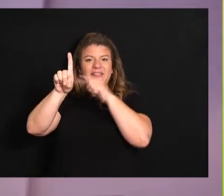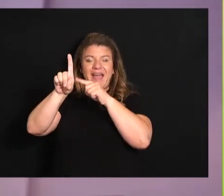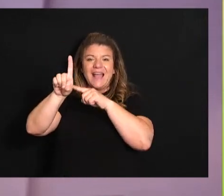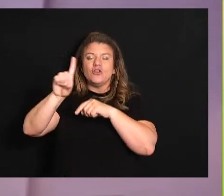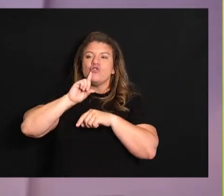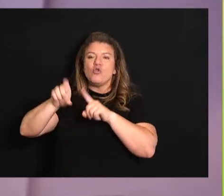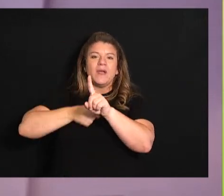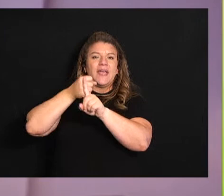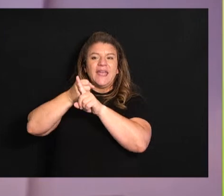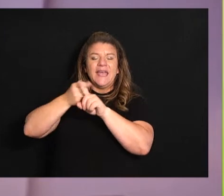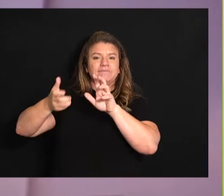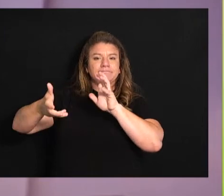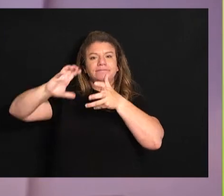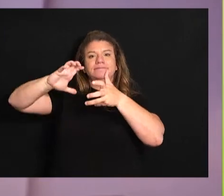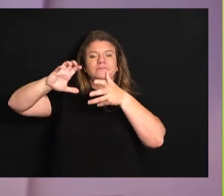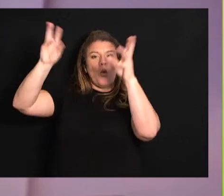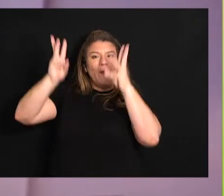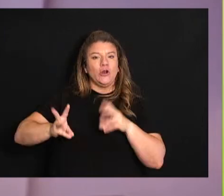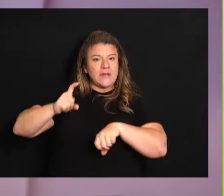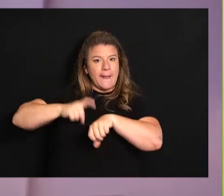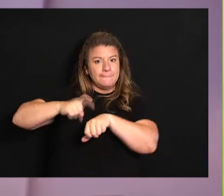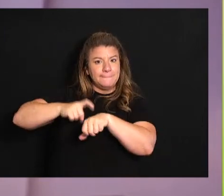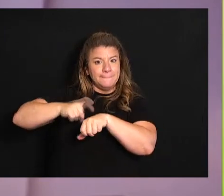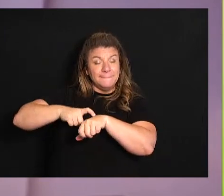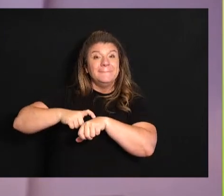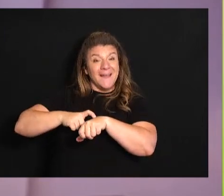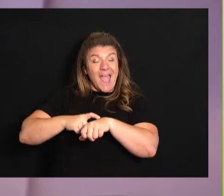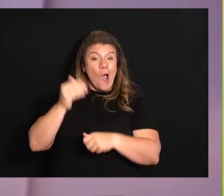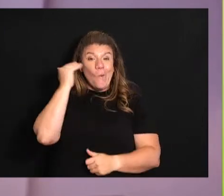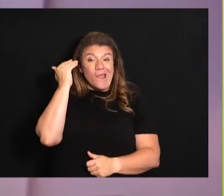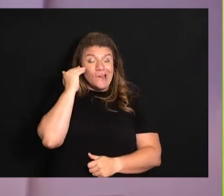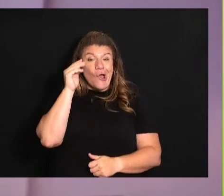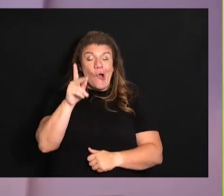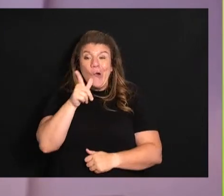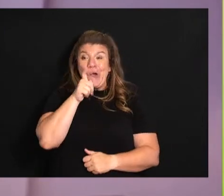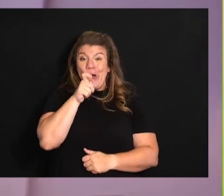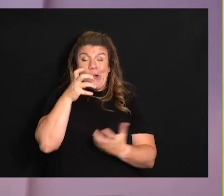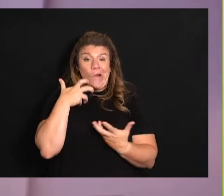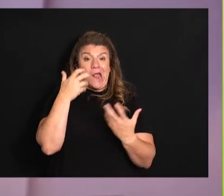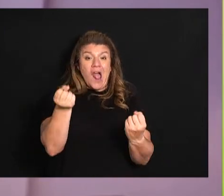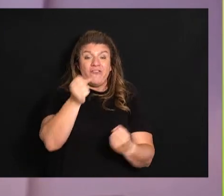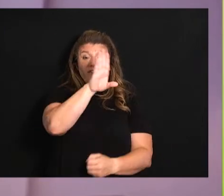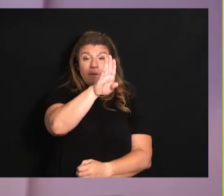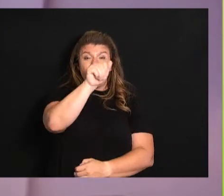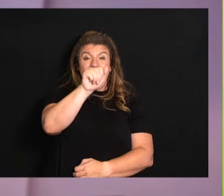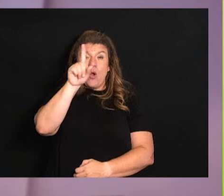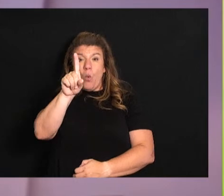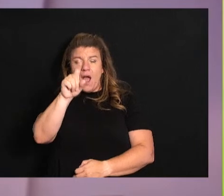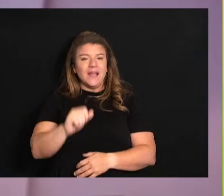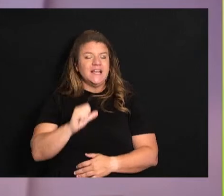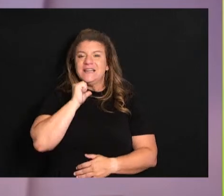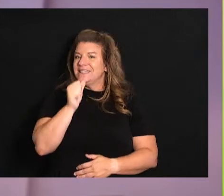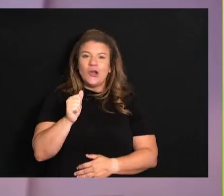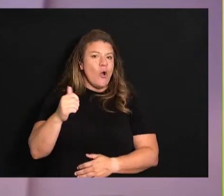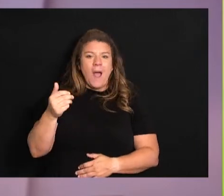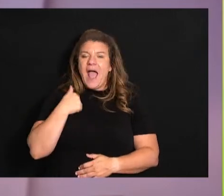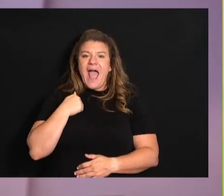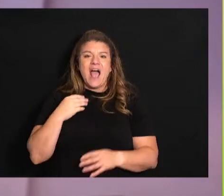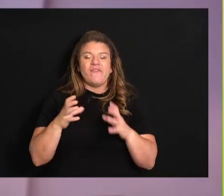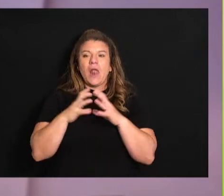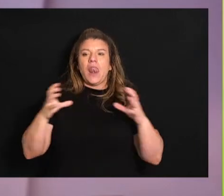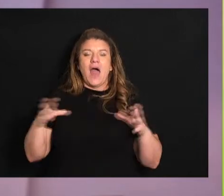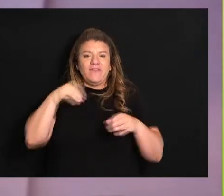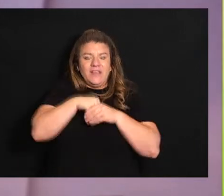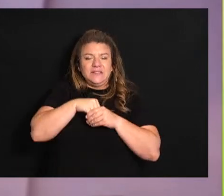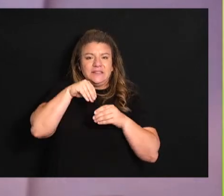problems over the winter. And we know that people that have recovered from the BA.1 variant don't have very much residual